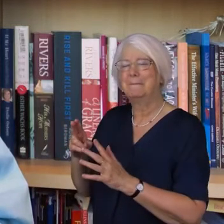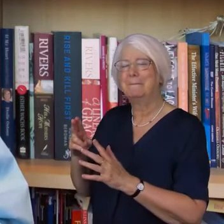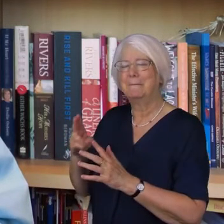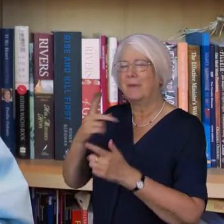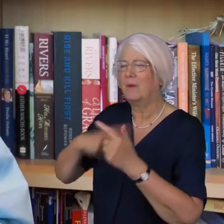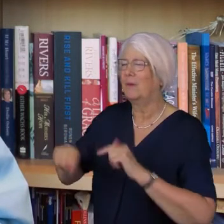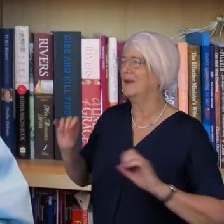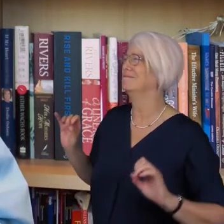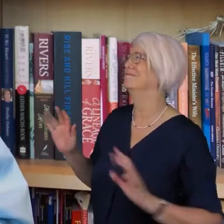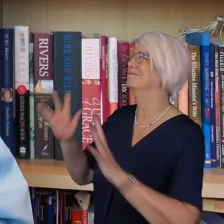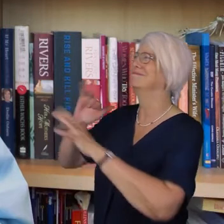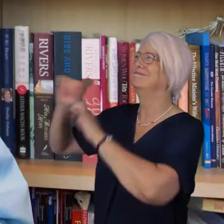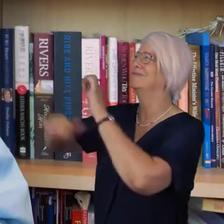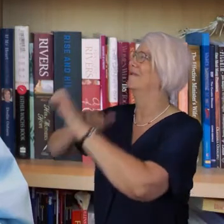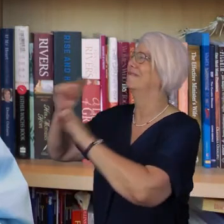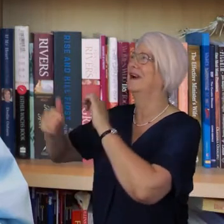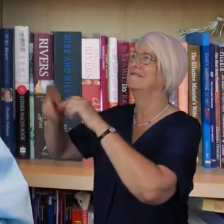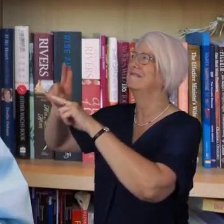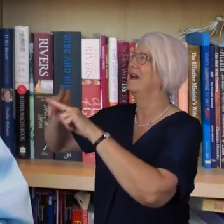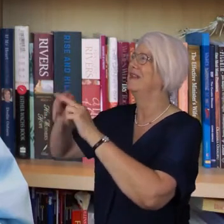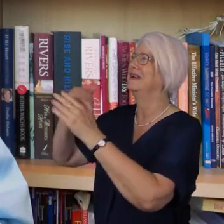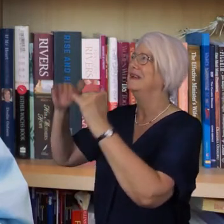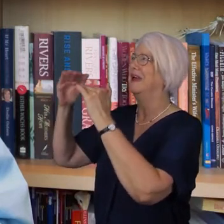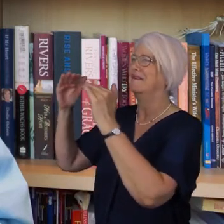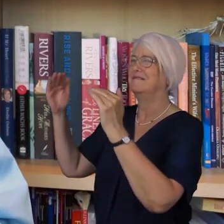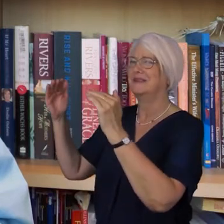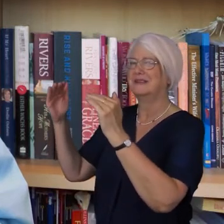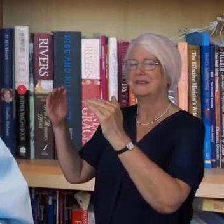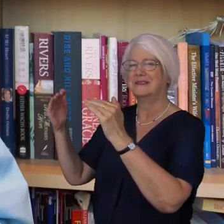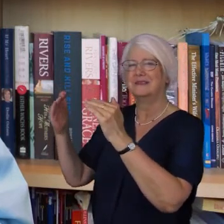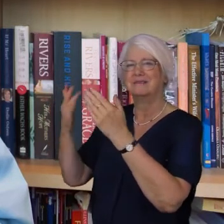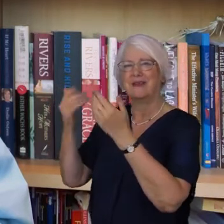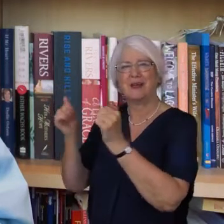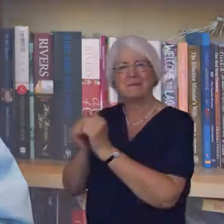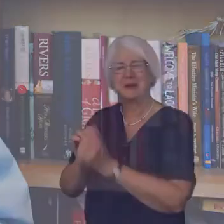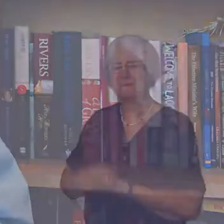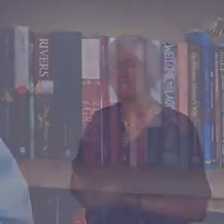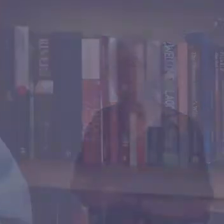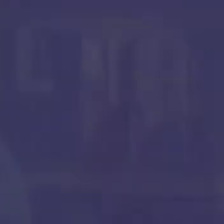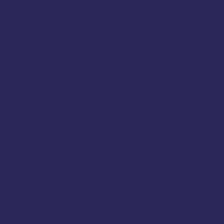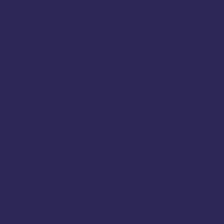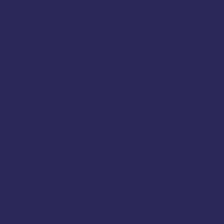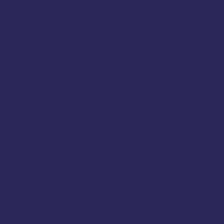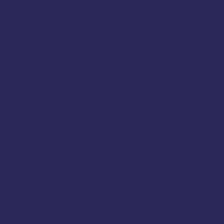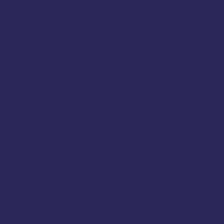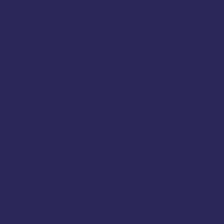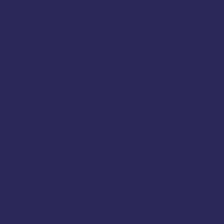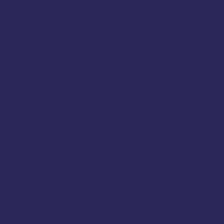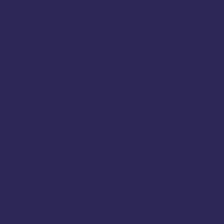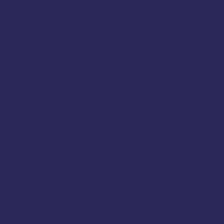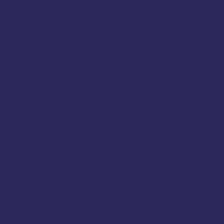of Jesus that we might glorify our Father in heaven. Amen.